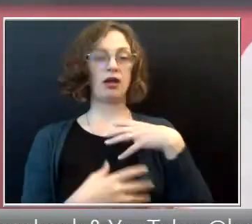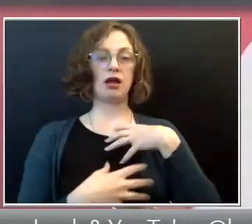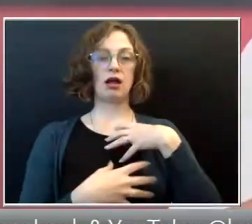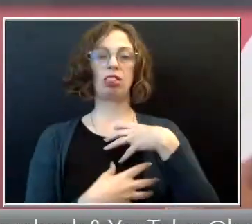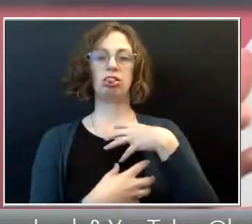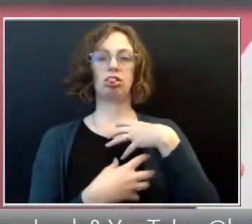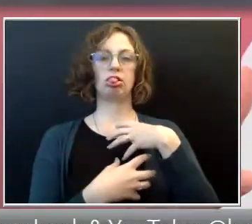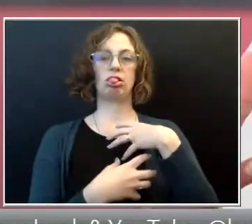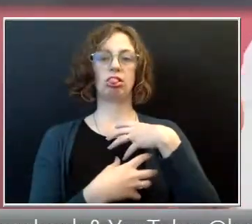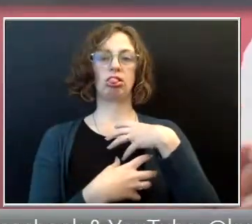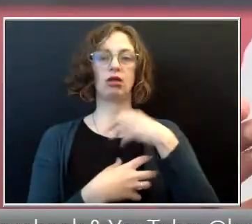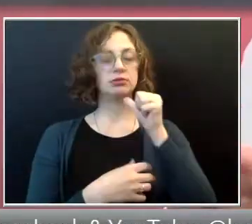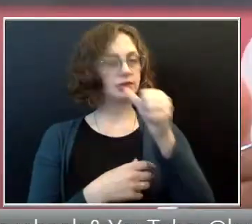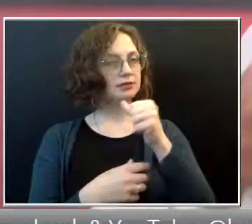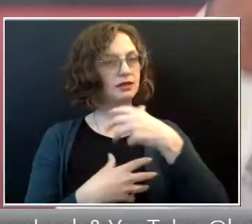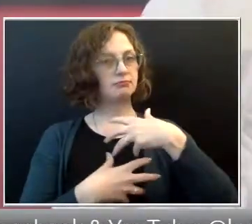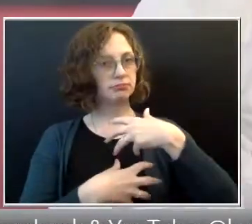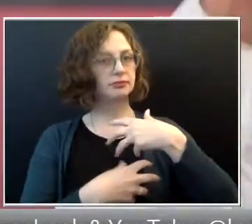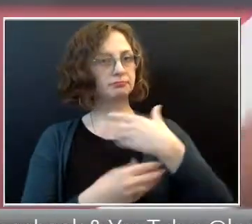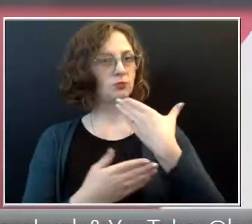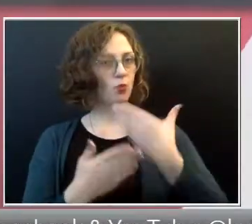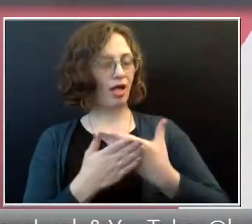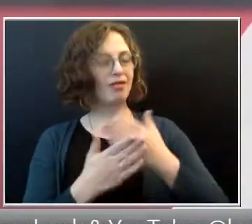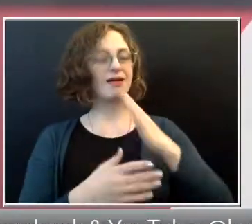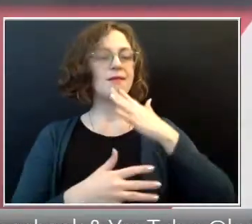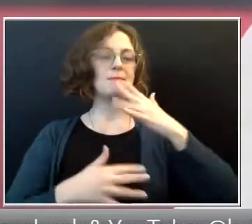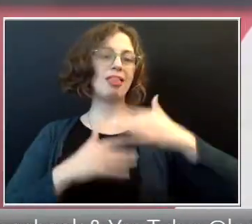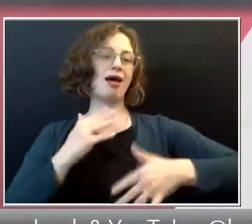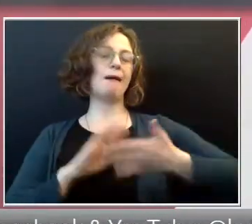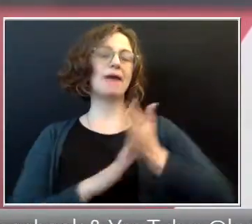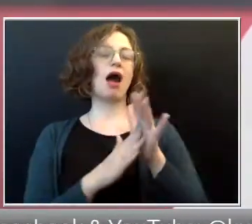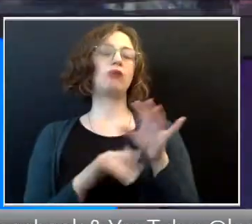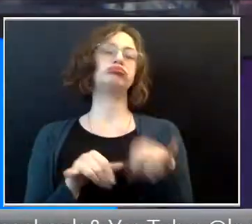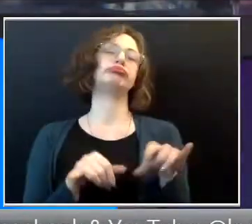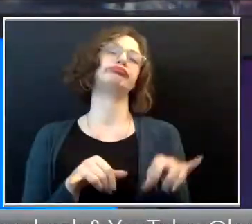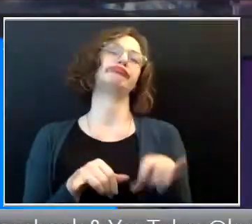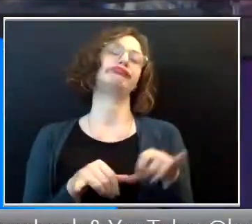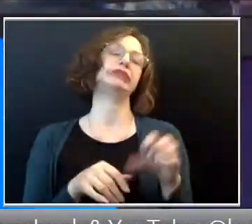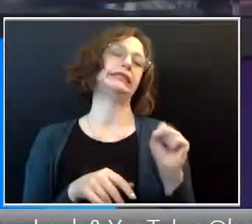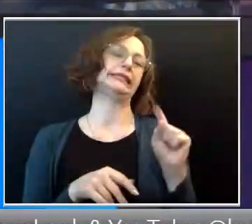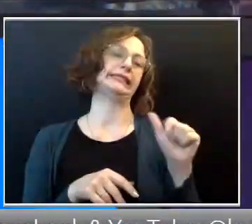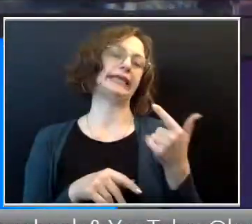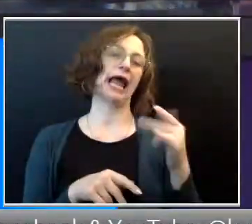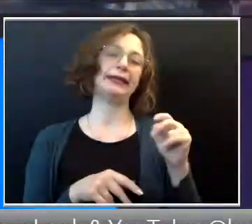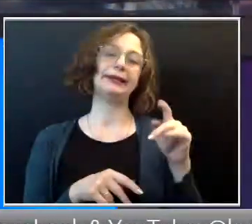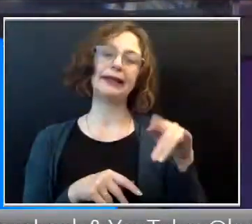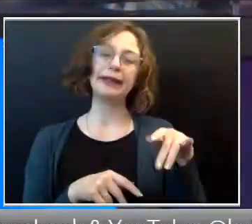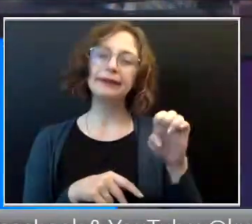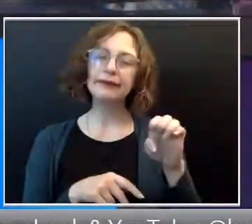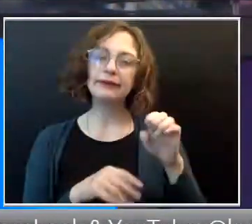becomes stagnant, it forms a clot, and typically the next place it goes to is the brain. And Doug, your heart attack was at